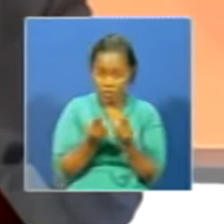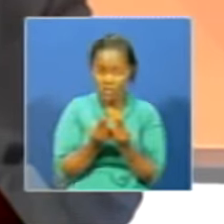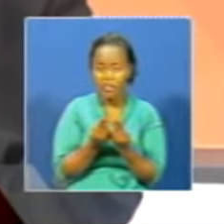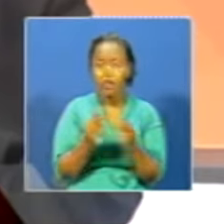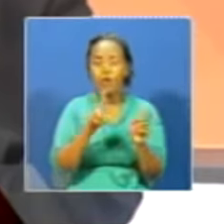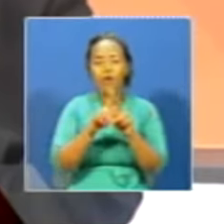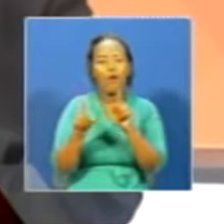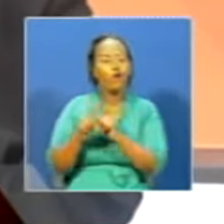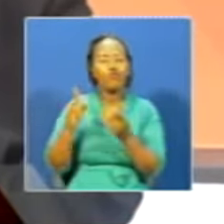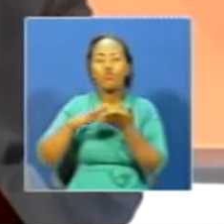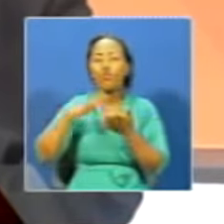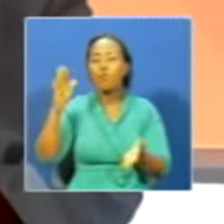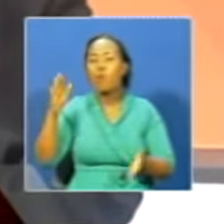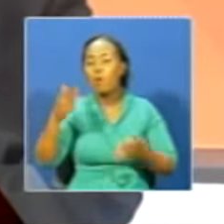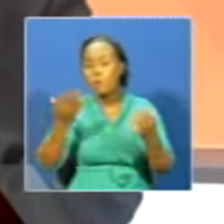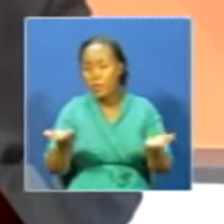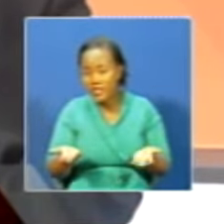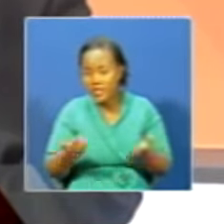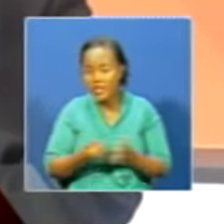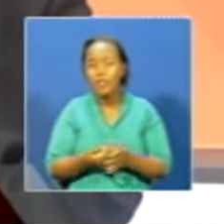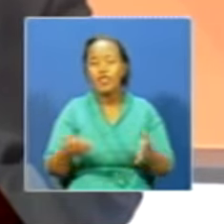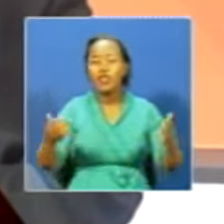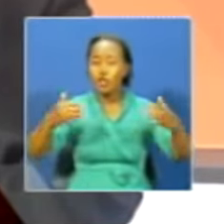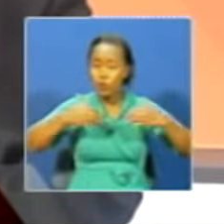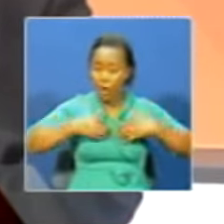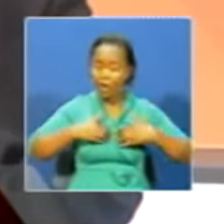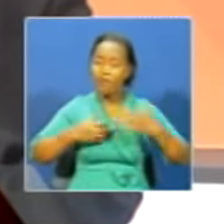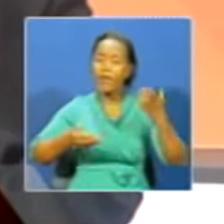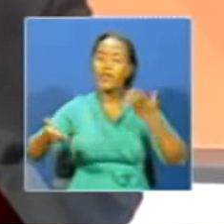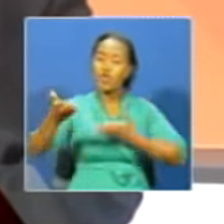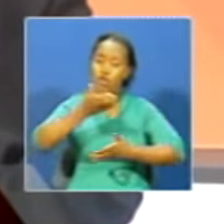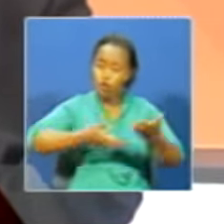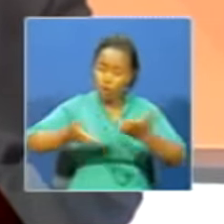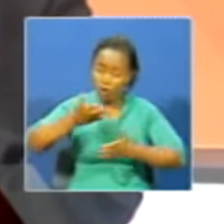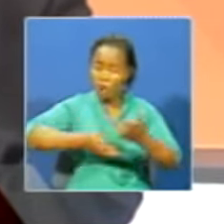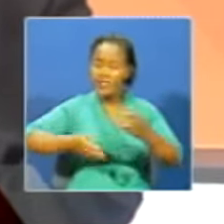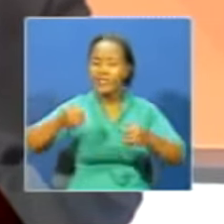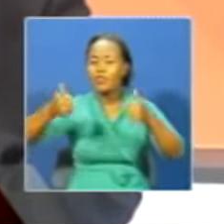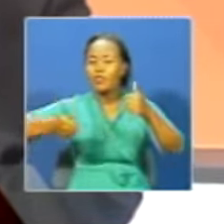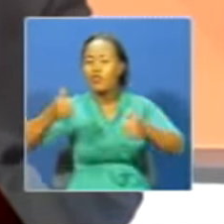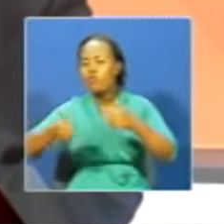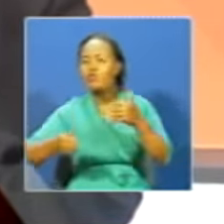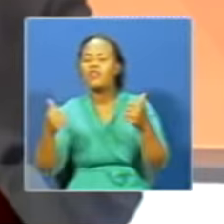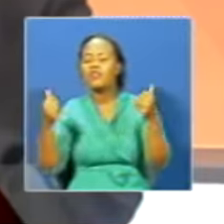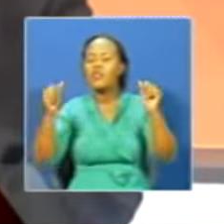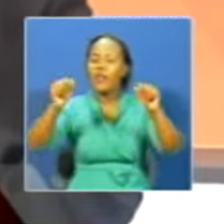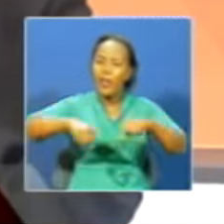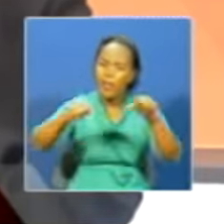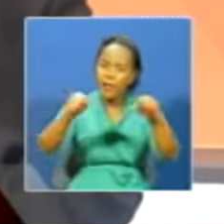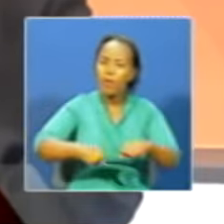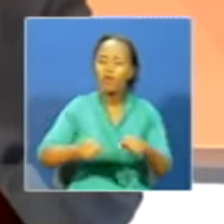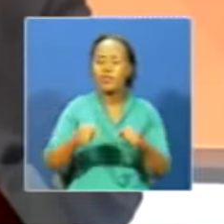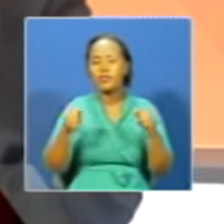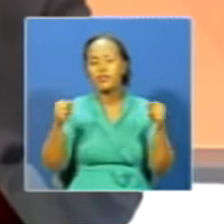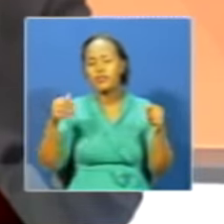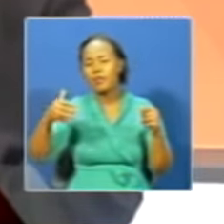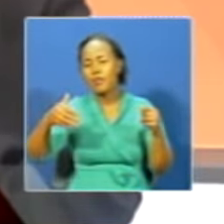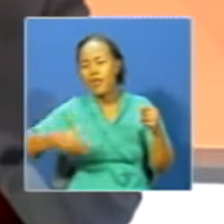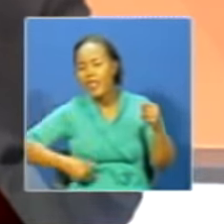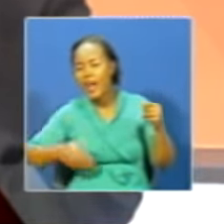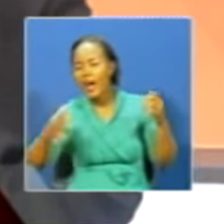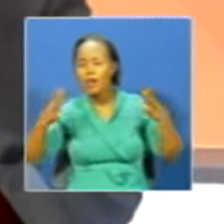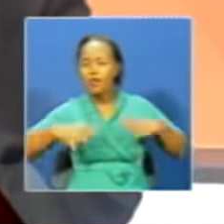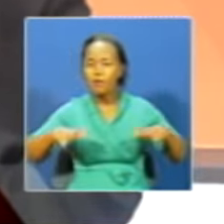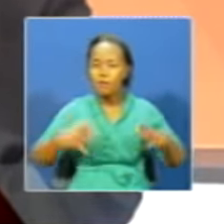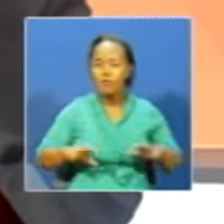ultimately to have an economy that allows the young man and woman to put food on the